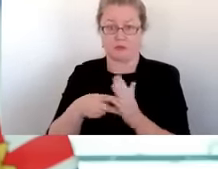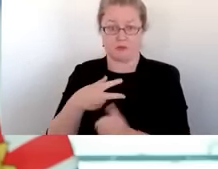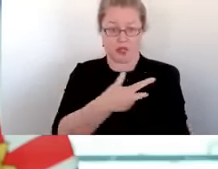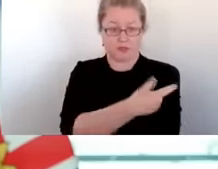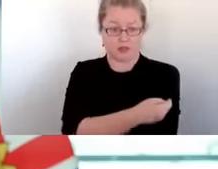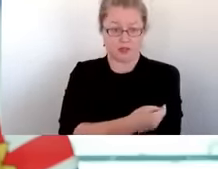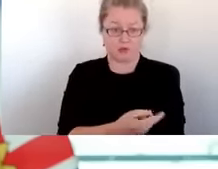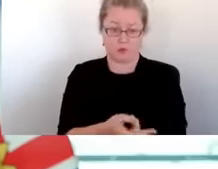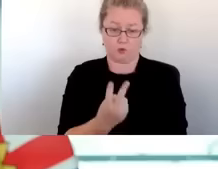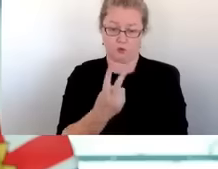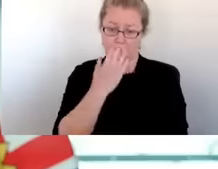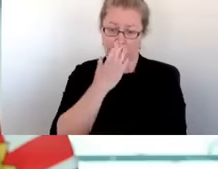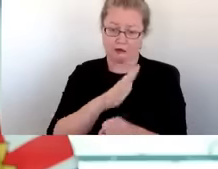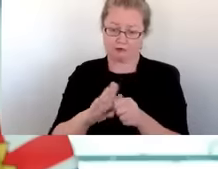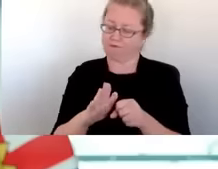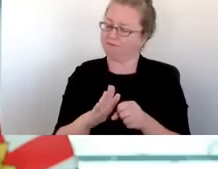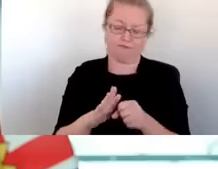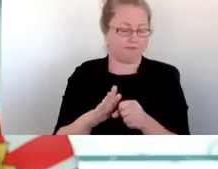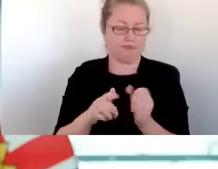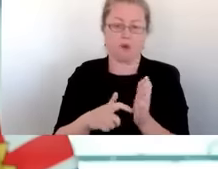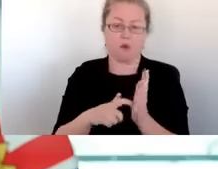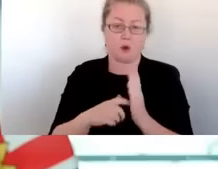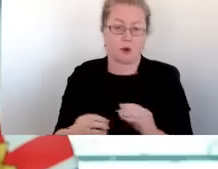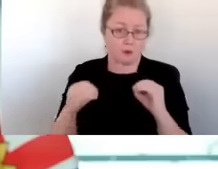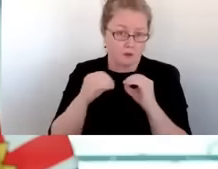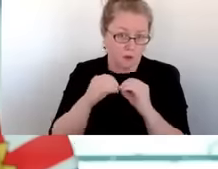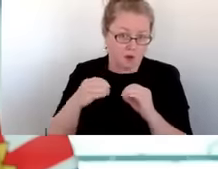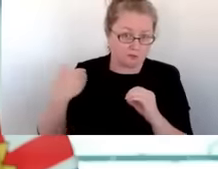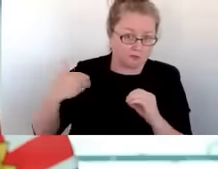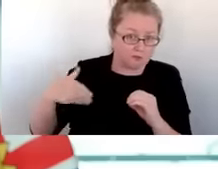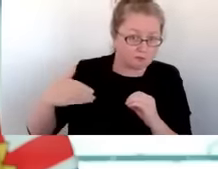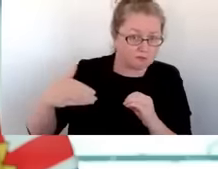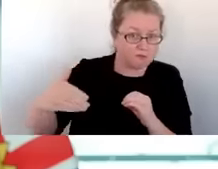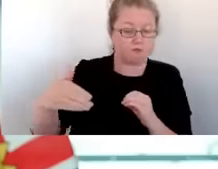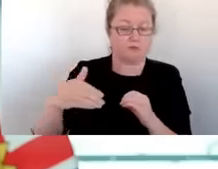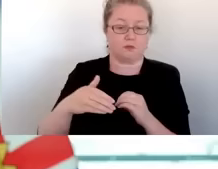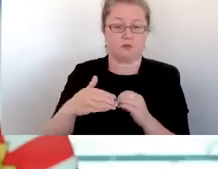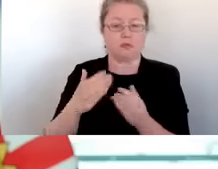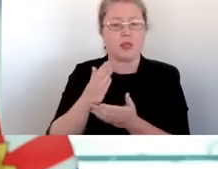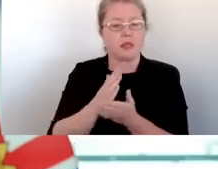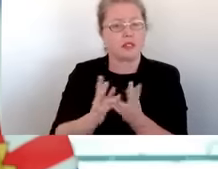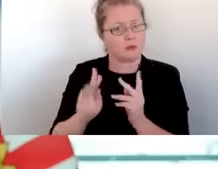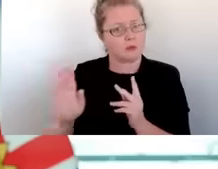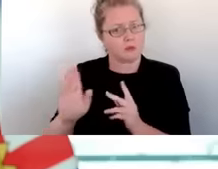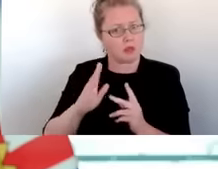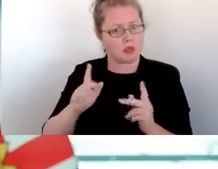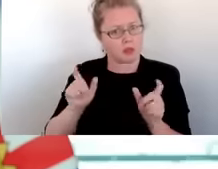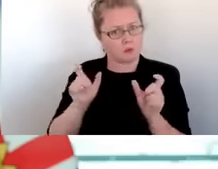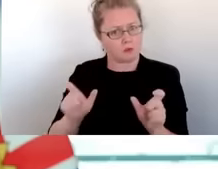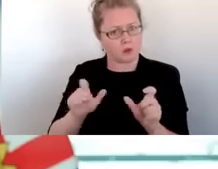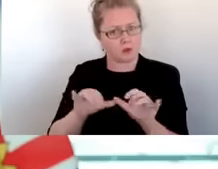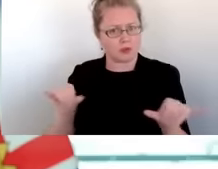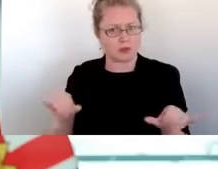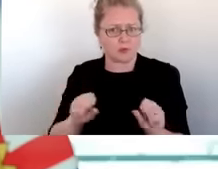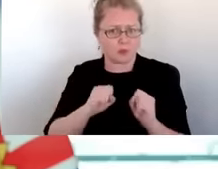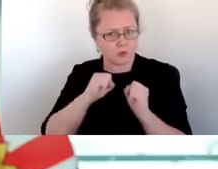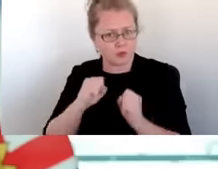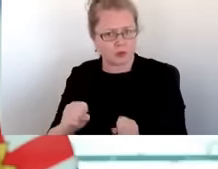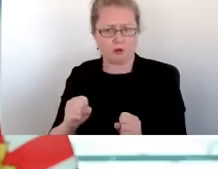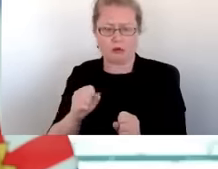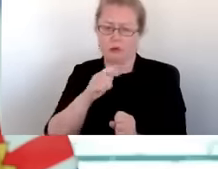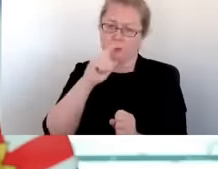tends to decrease that protection sooner than people who have a good, strong immune system. So we